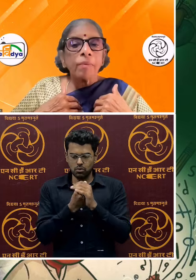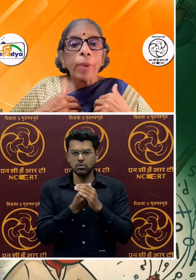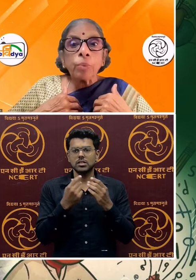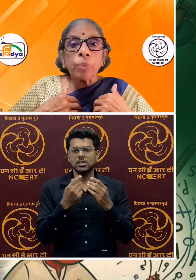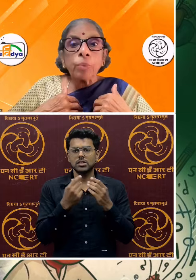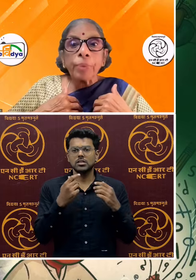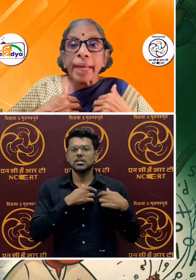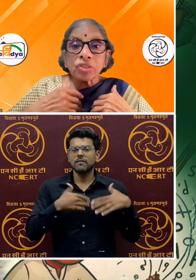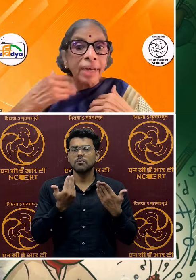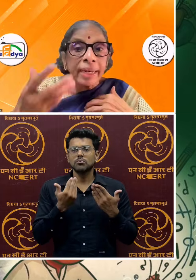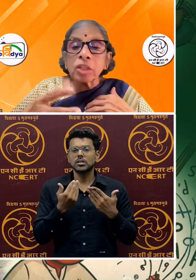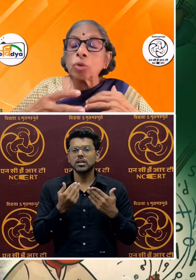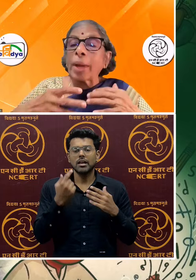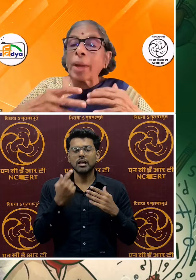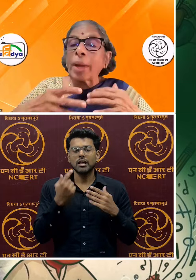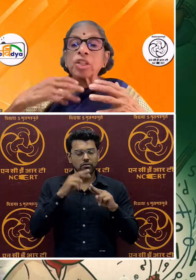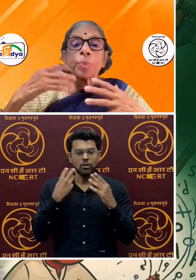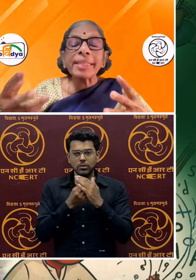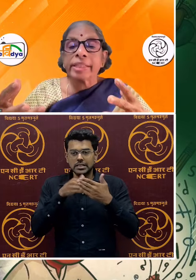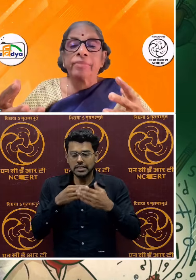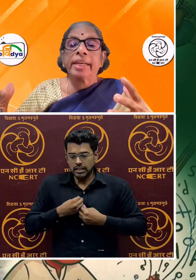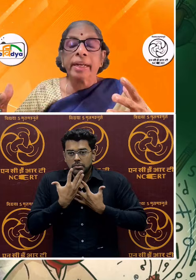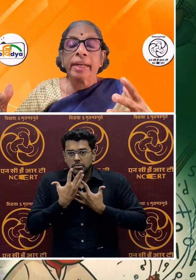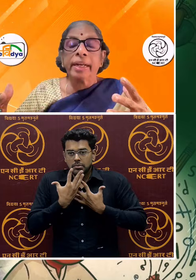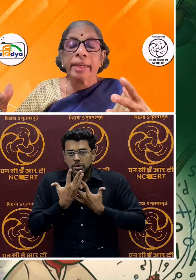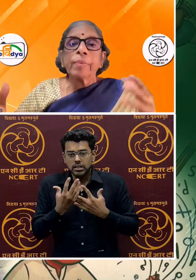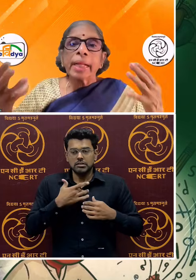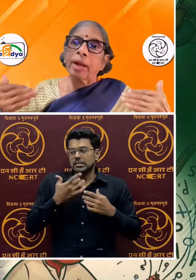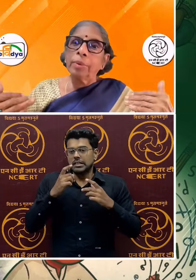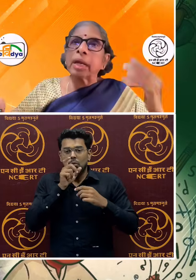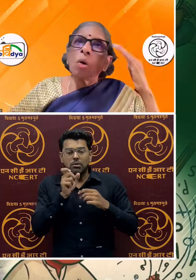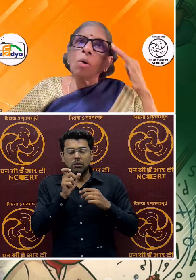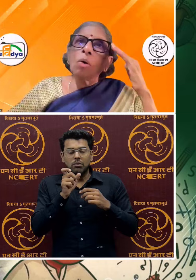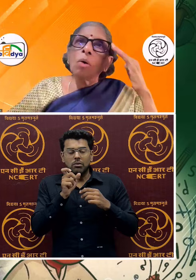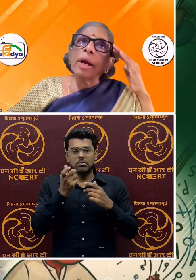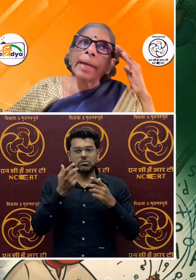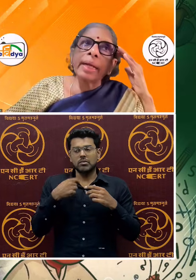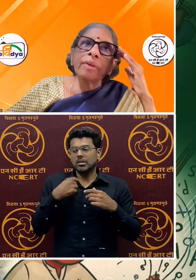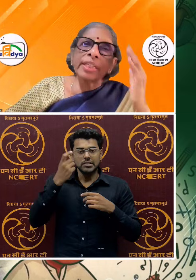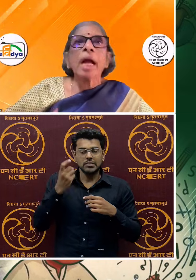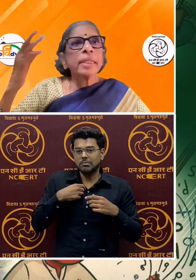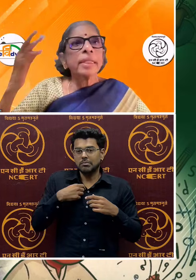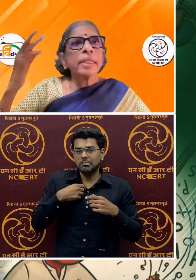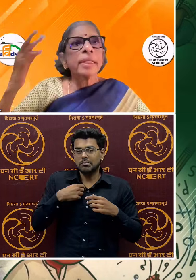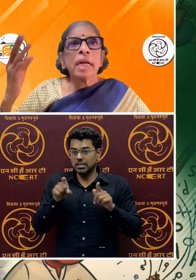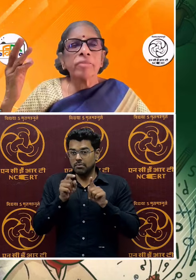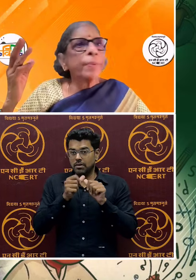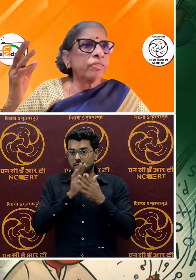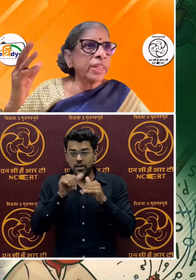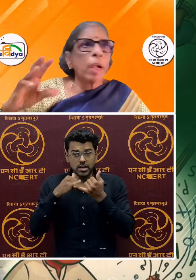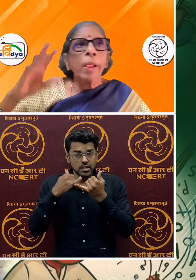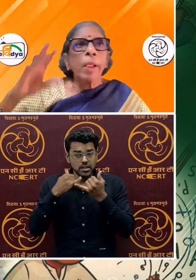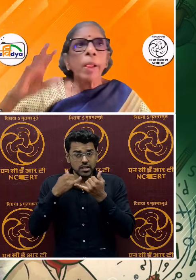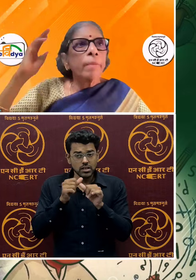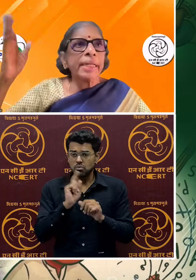True. When we are struggling to express ourselves clearly, then I always think, oh God, am I getting aphasia? It's not